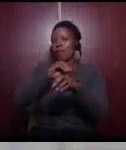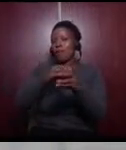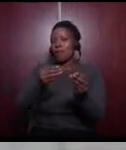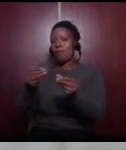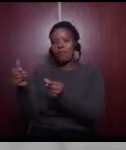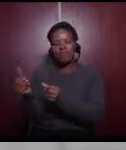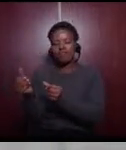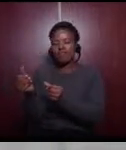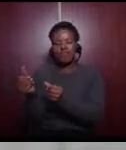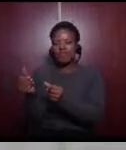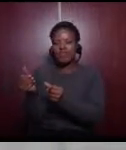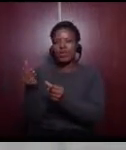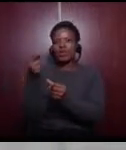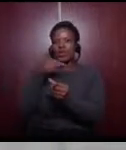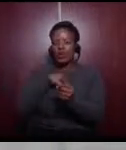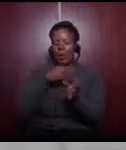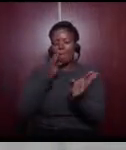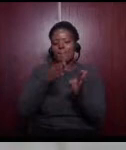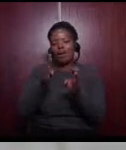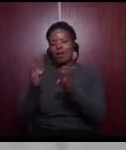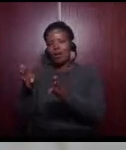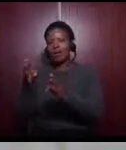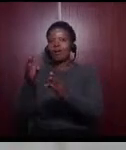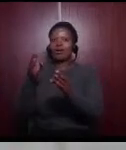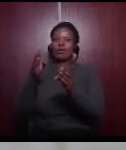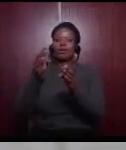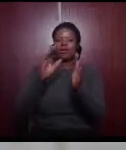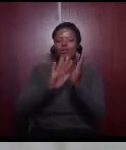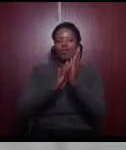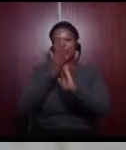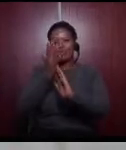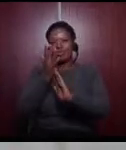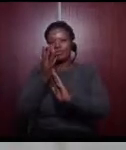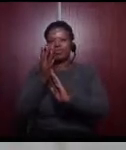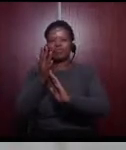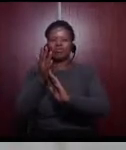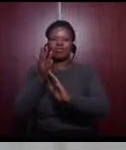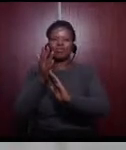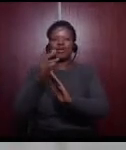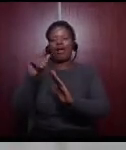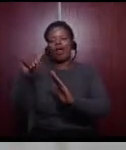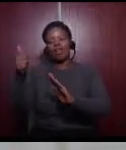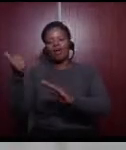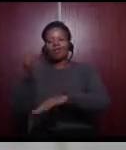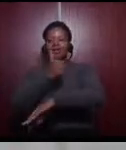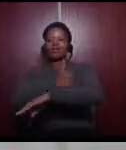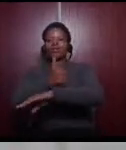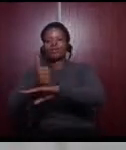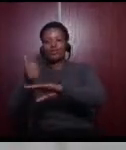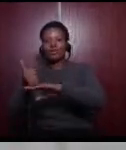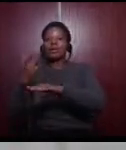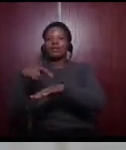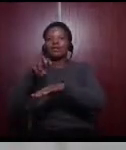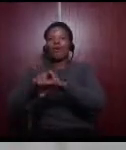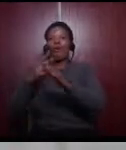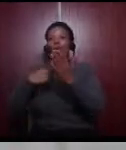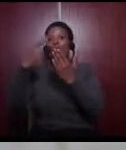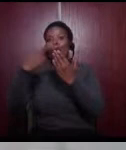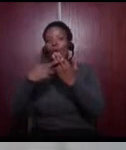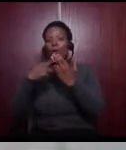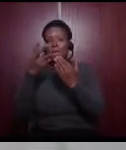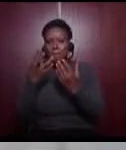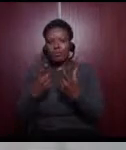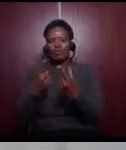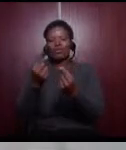We operate within the disaster management space, and other stakeholders as well, they have a role to play. But what